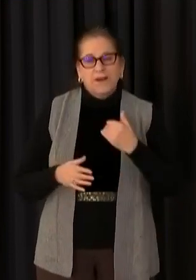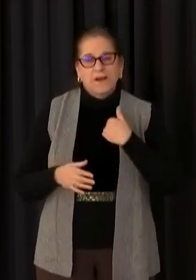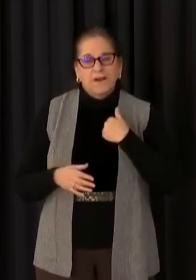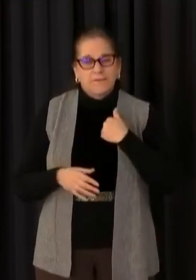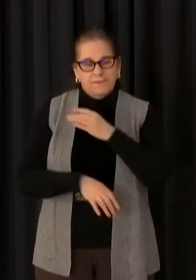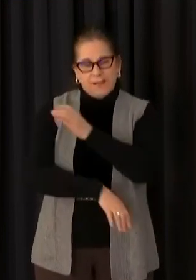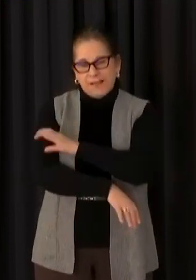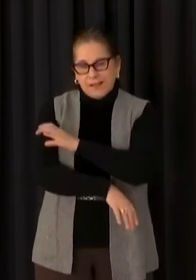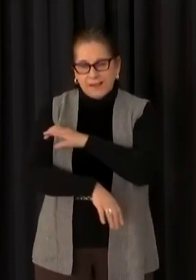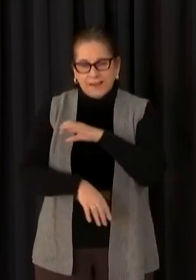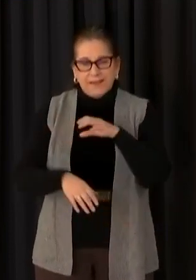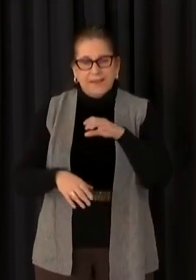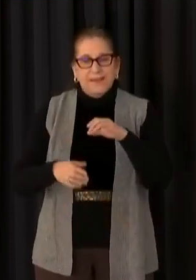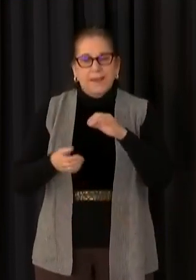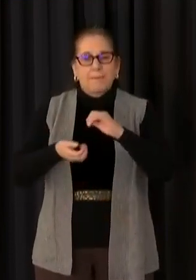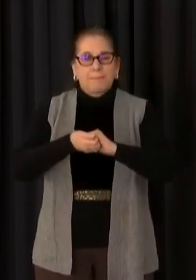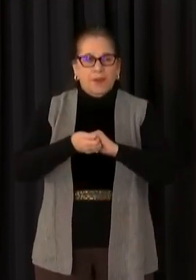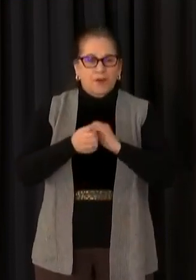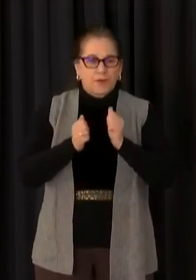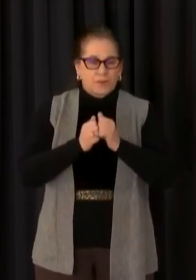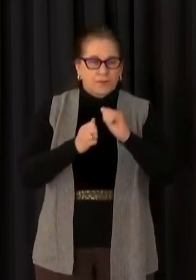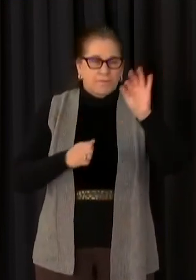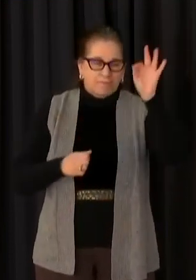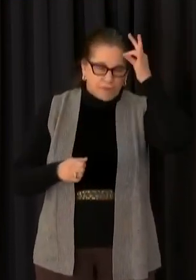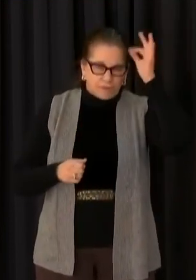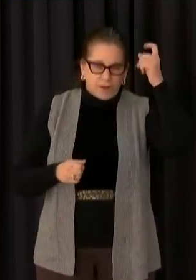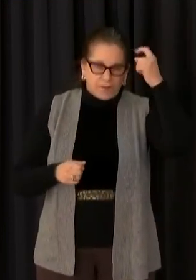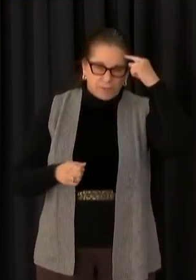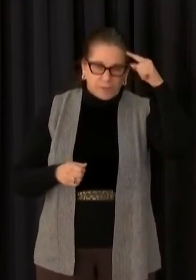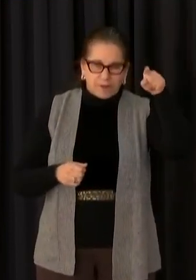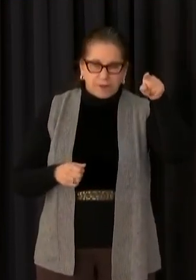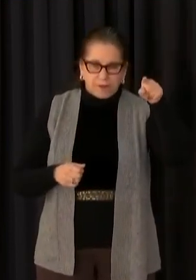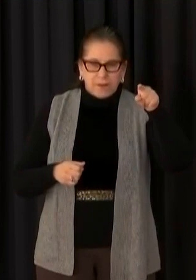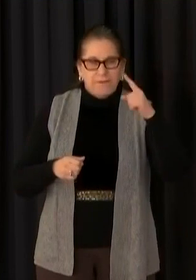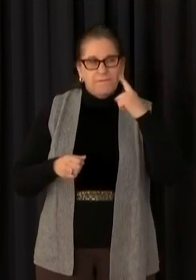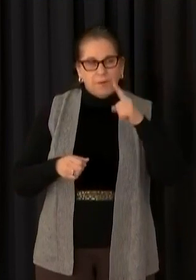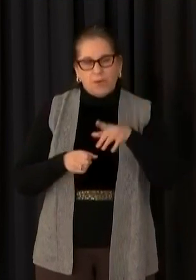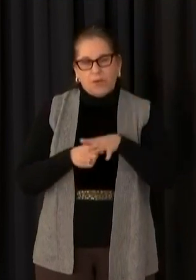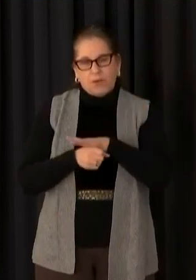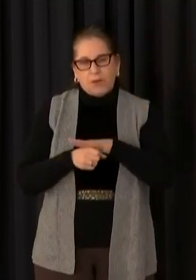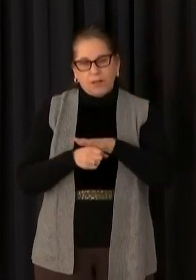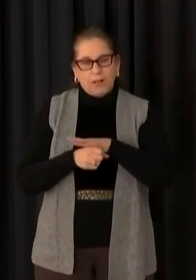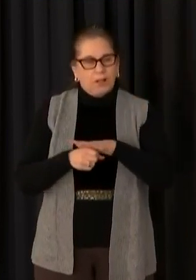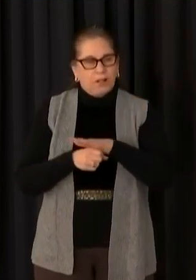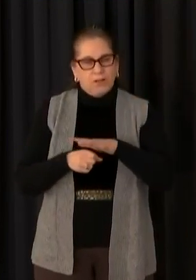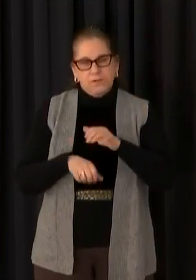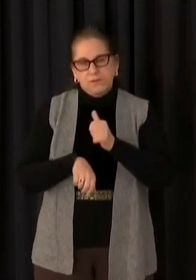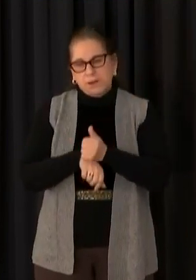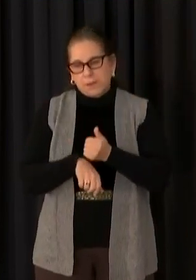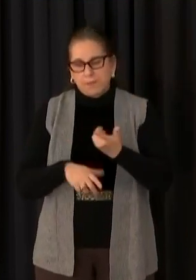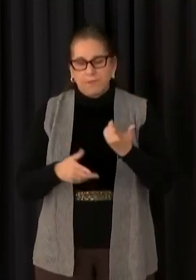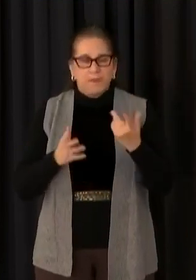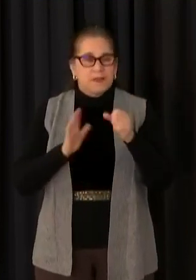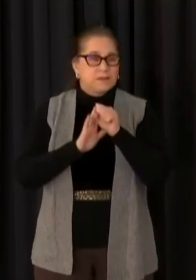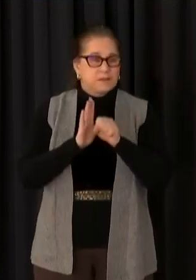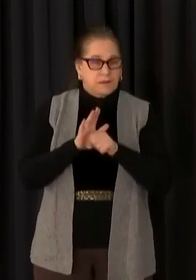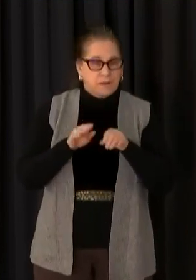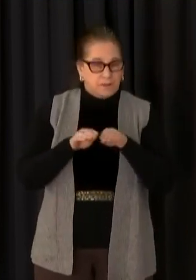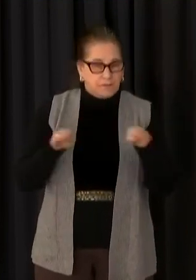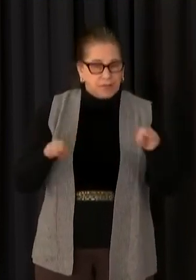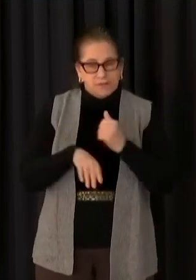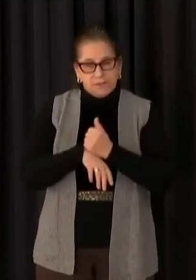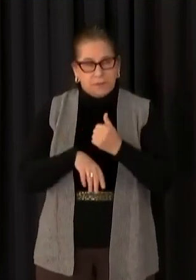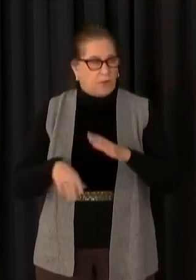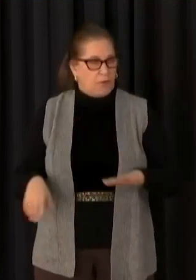clinics, and they have to report into local, state and local immunization